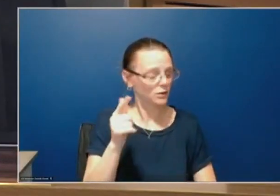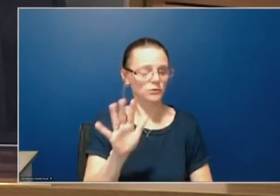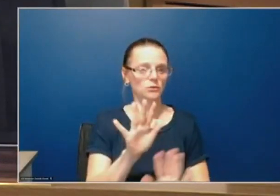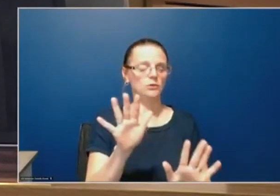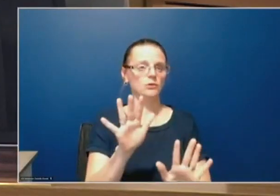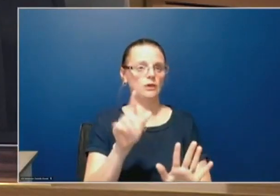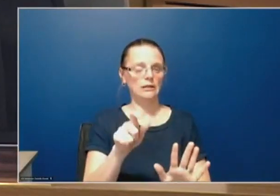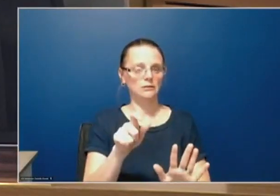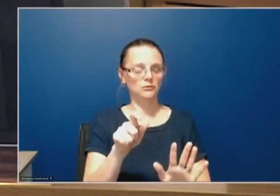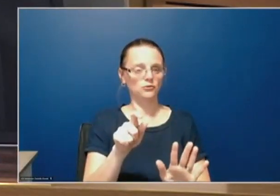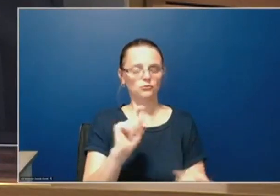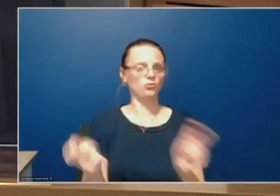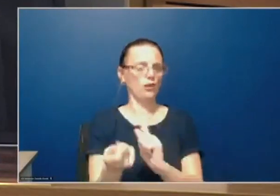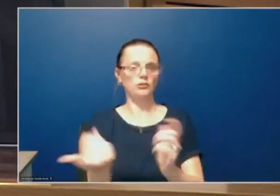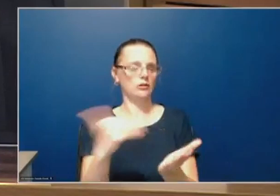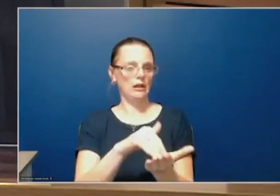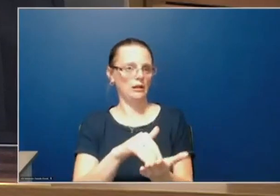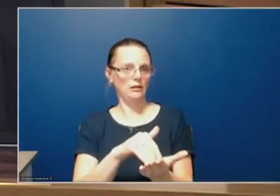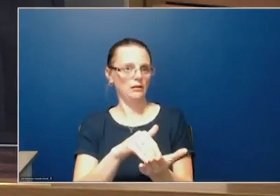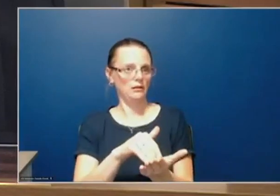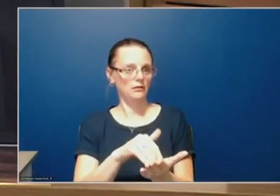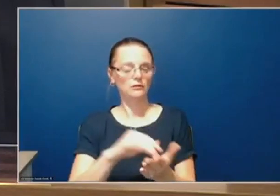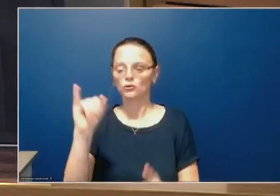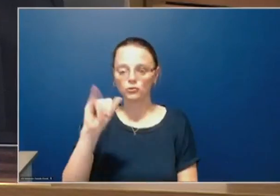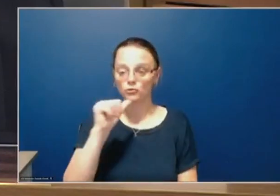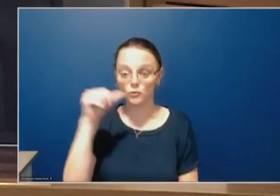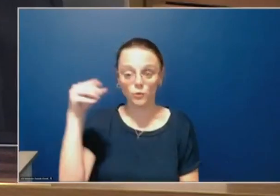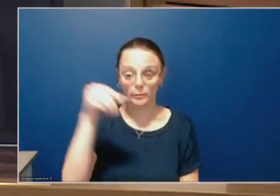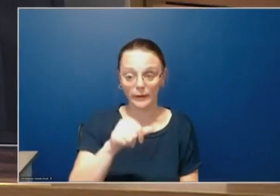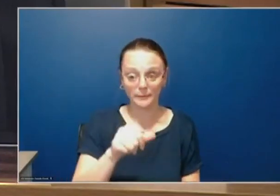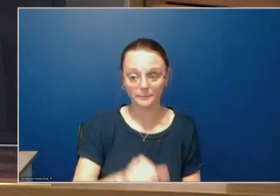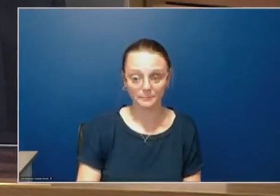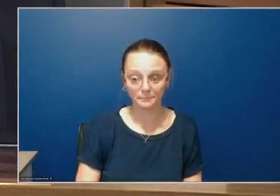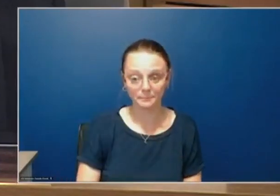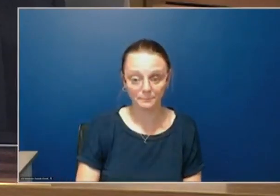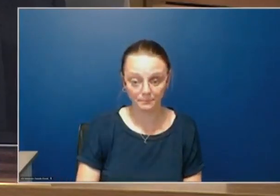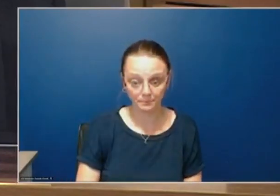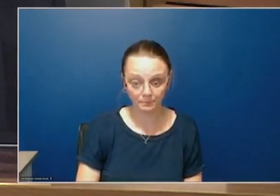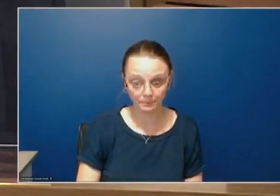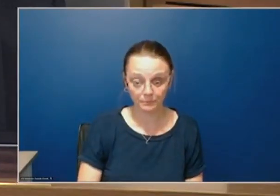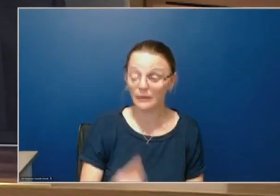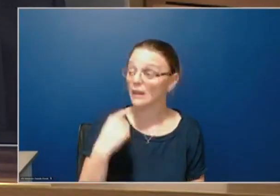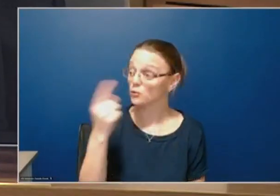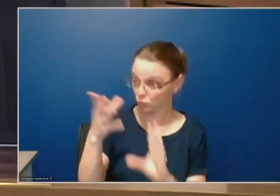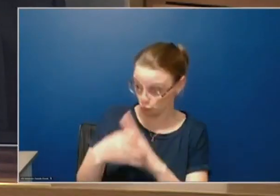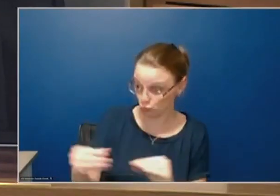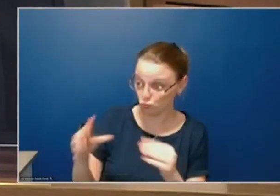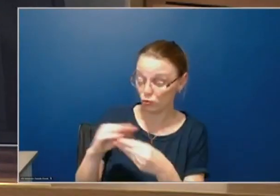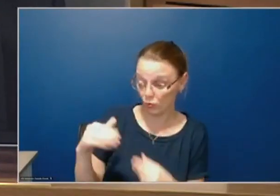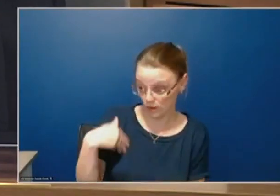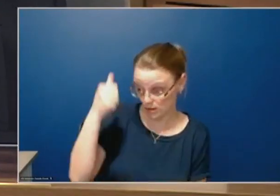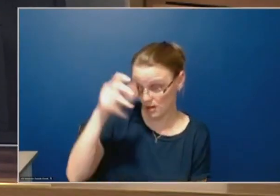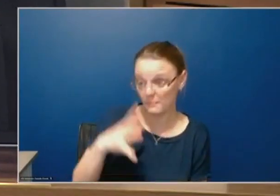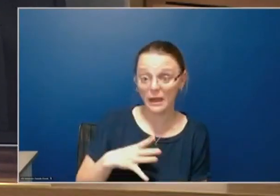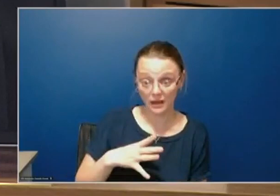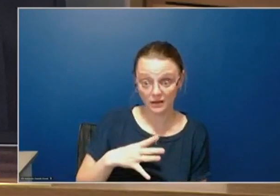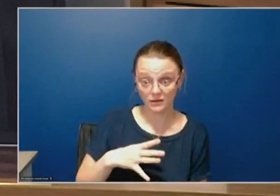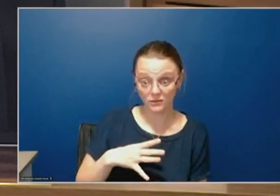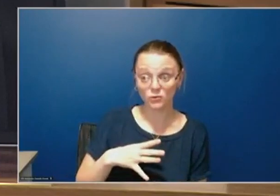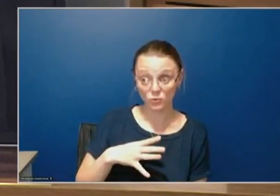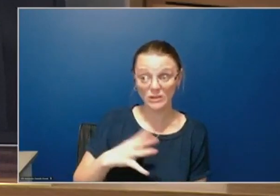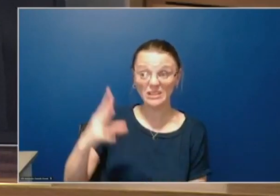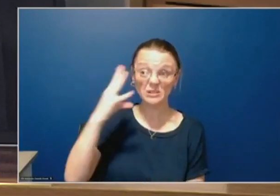change, that is not covered under insurance. And I shared with you a story of a young man who faced that